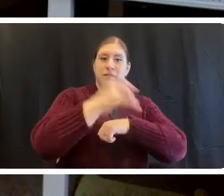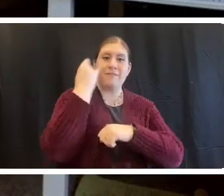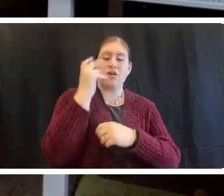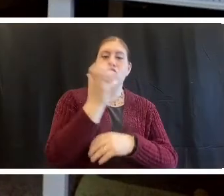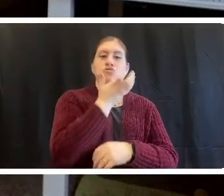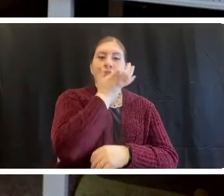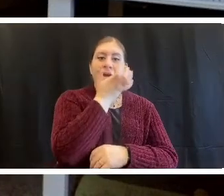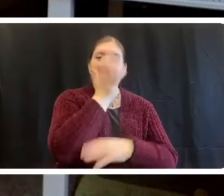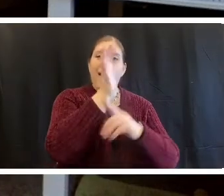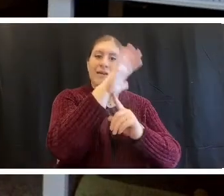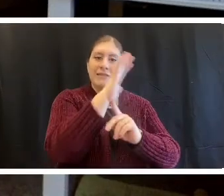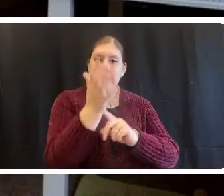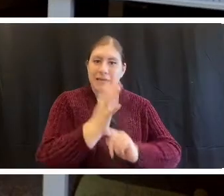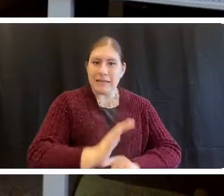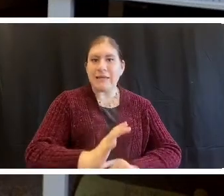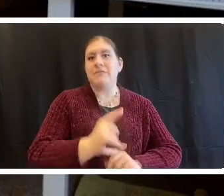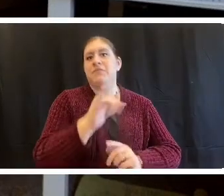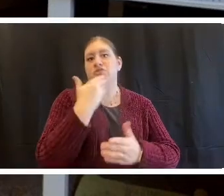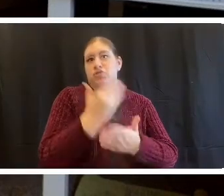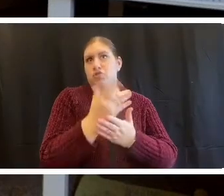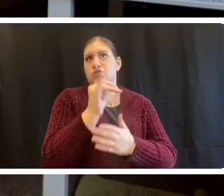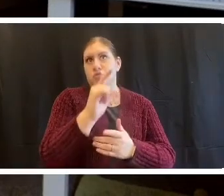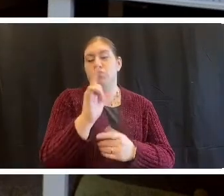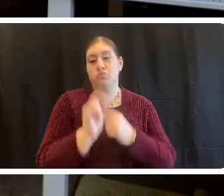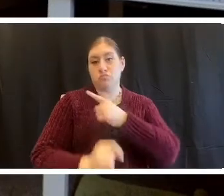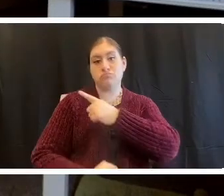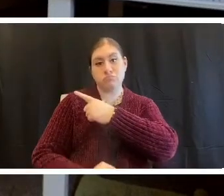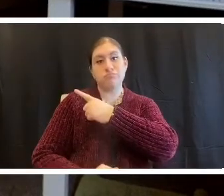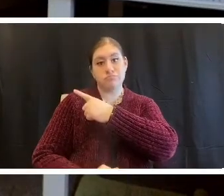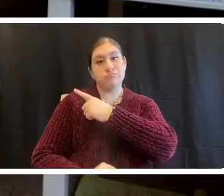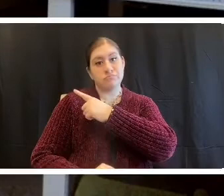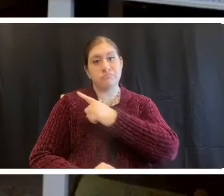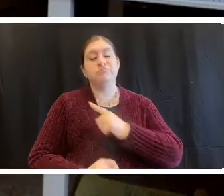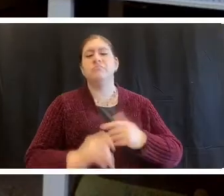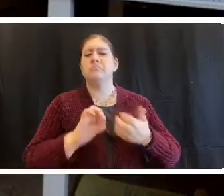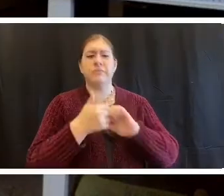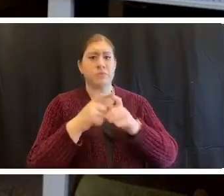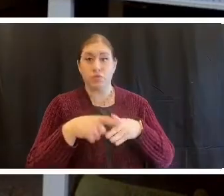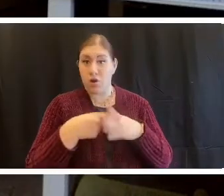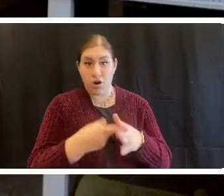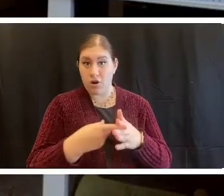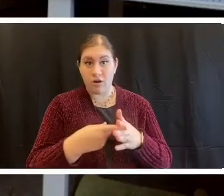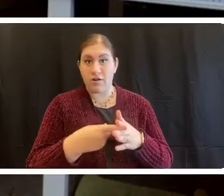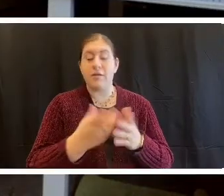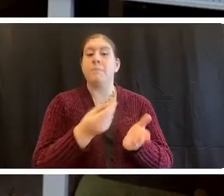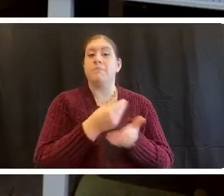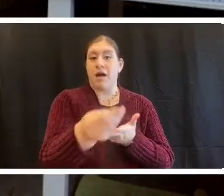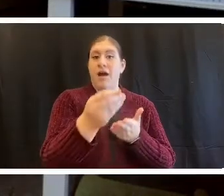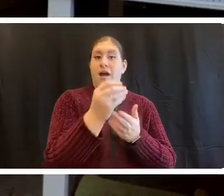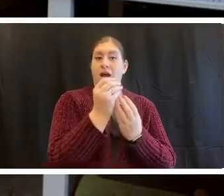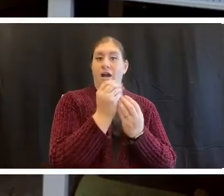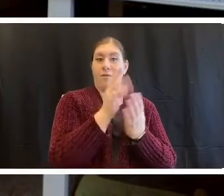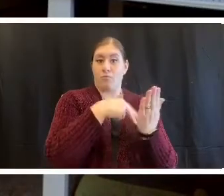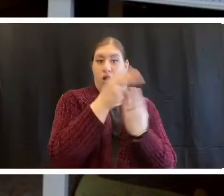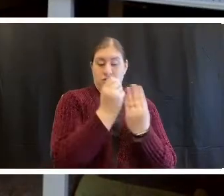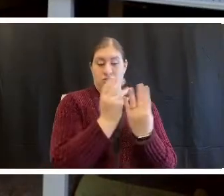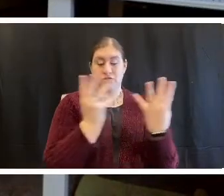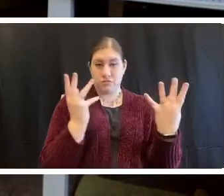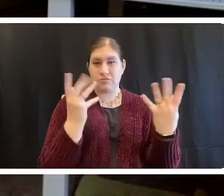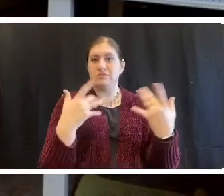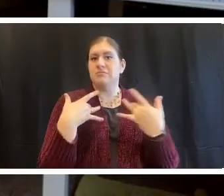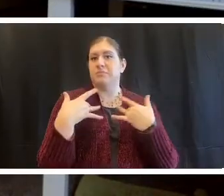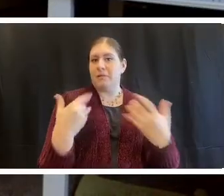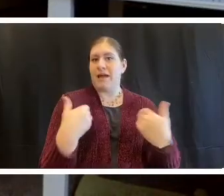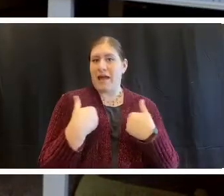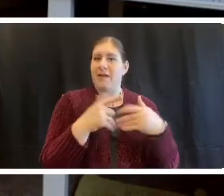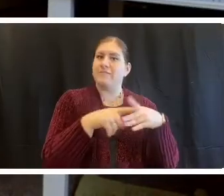grass or leaves, this is a great tool for that. So to get started, you'd buy a pack of brushes. Generally, they